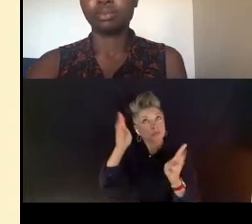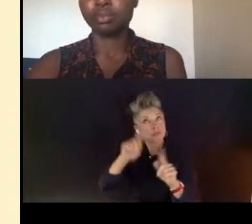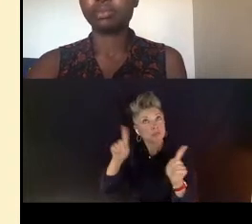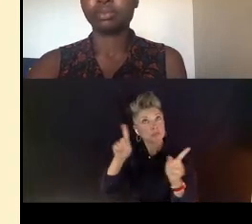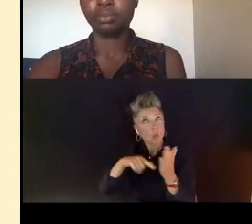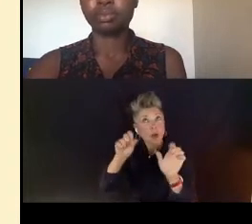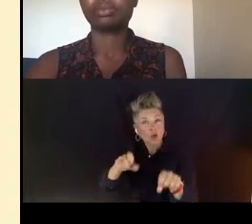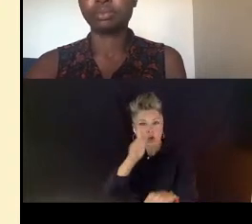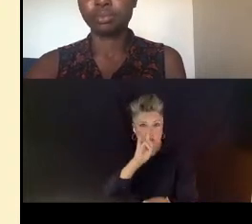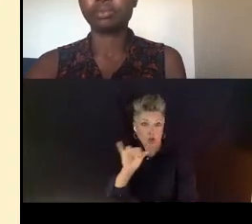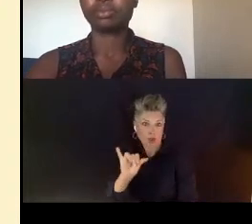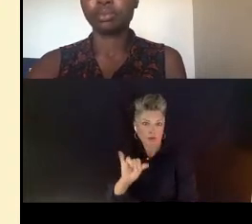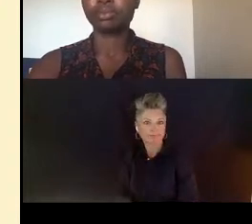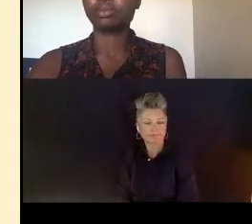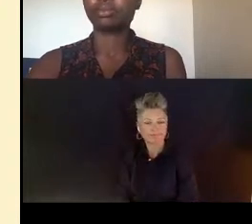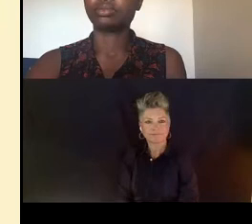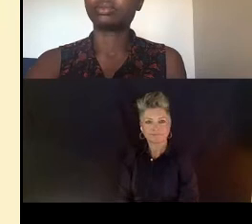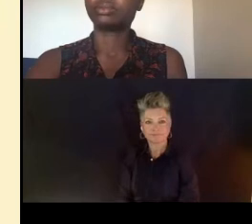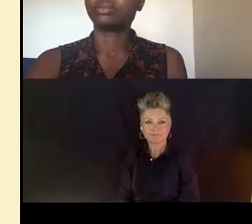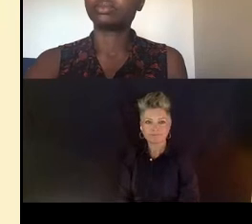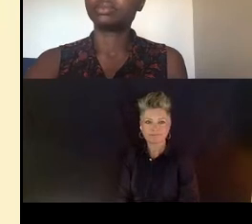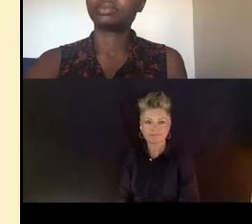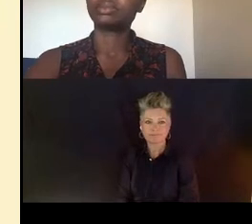could look like. So